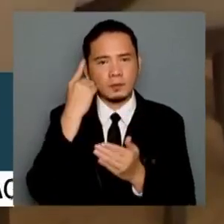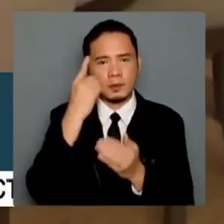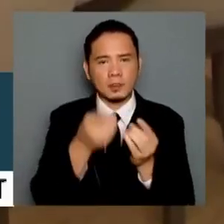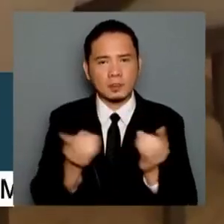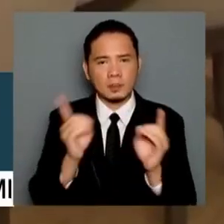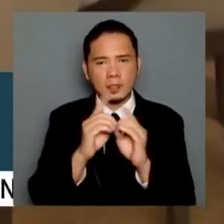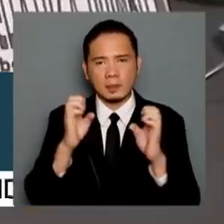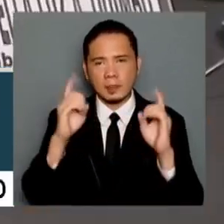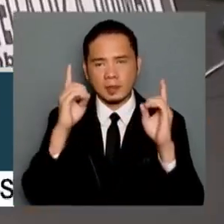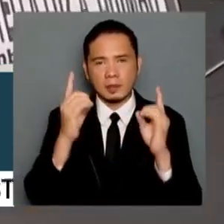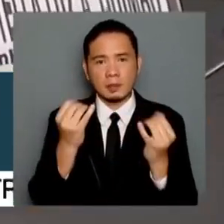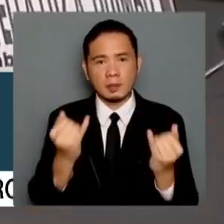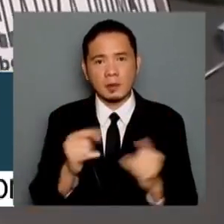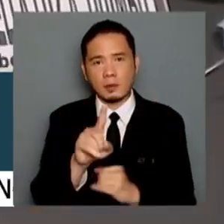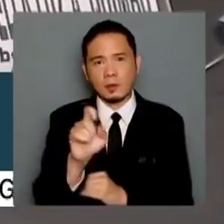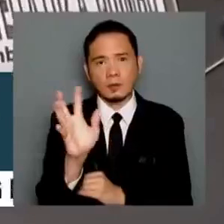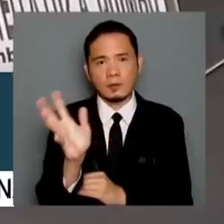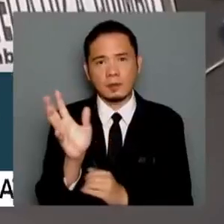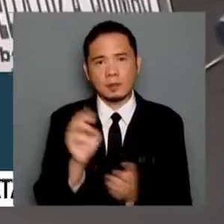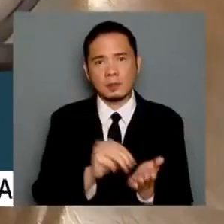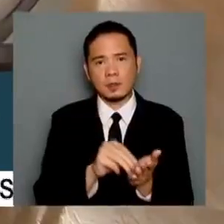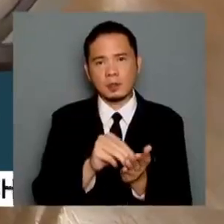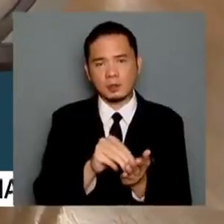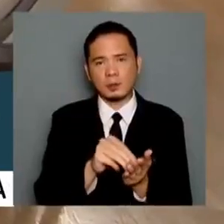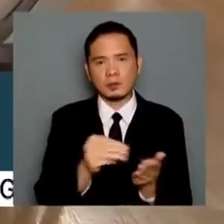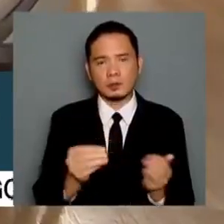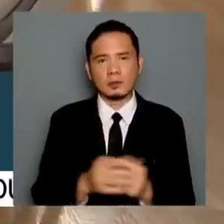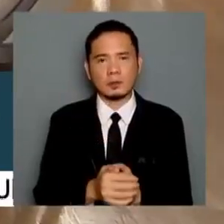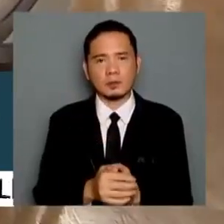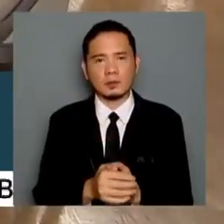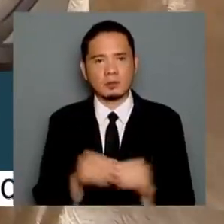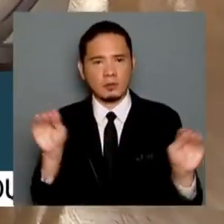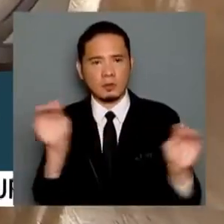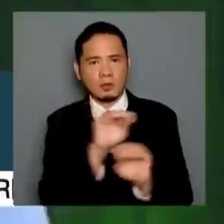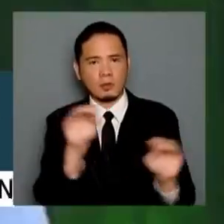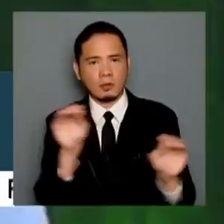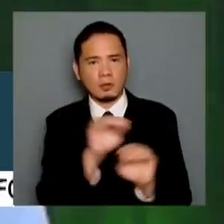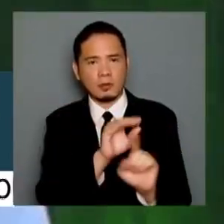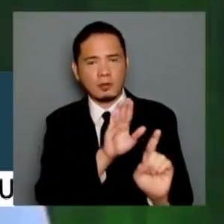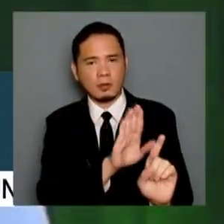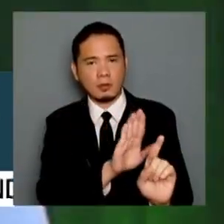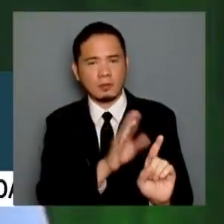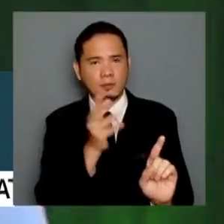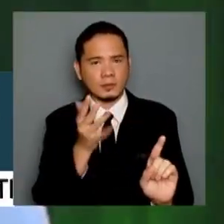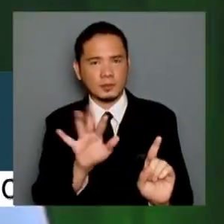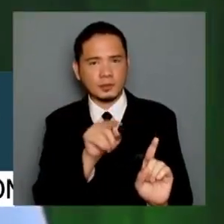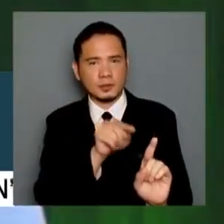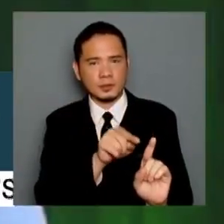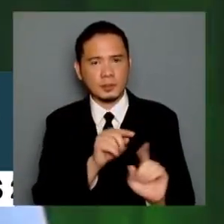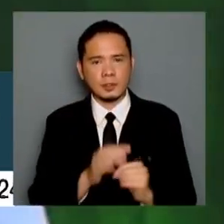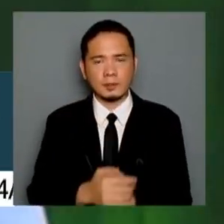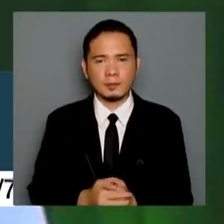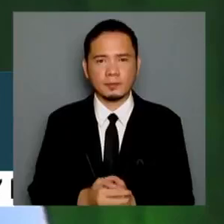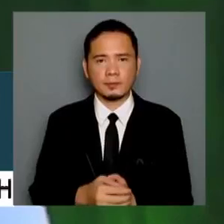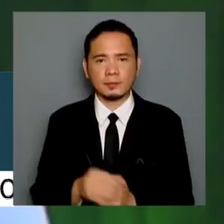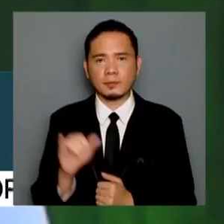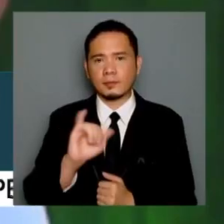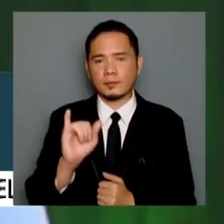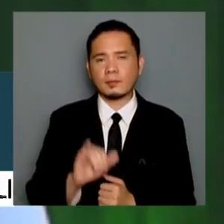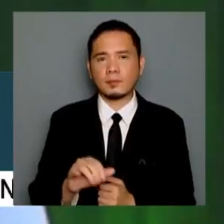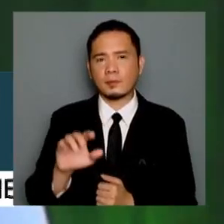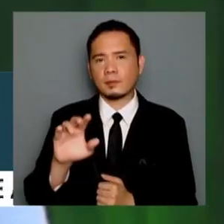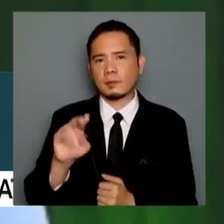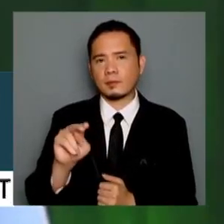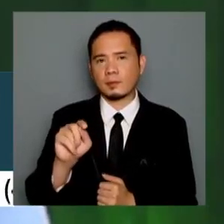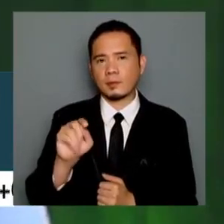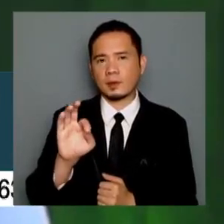to 150 million despite the realignment made by the Senate. And of course, the budget of the National Task Force to End